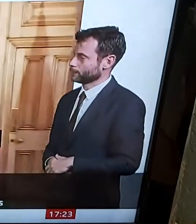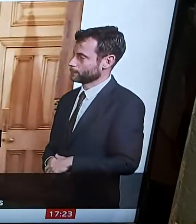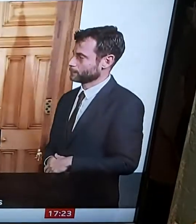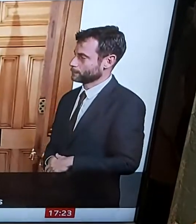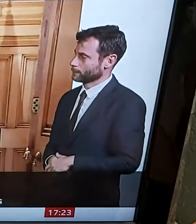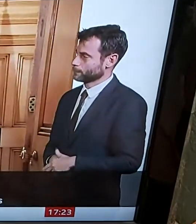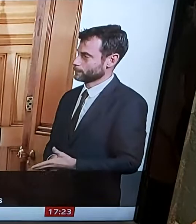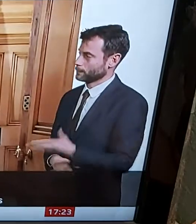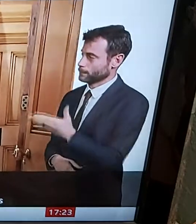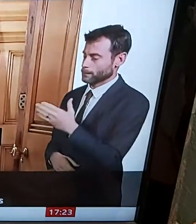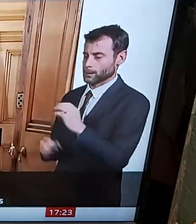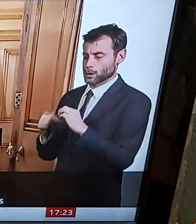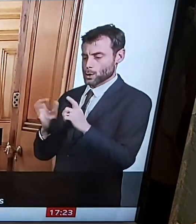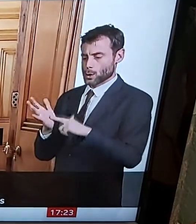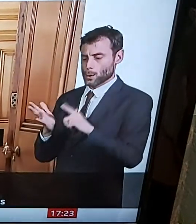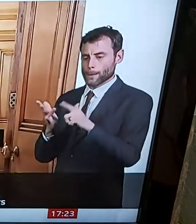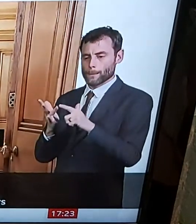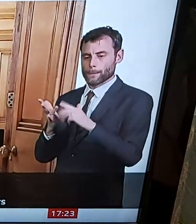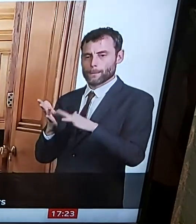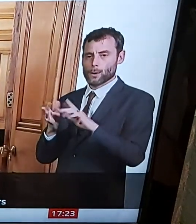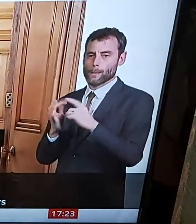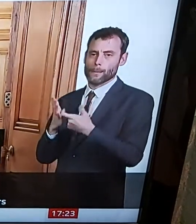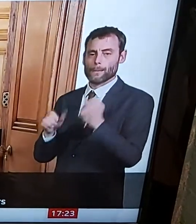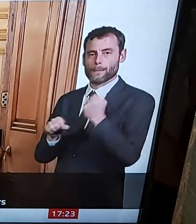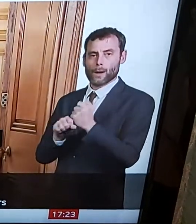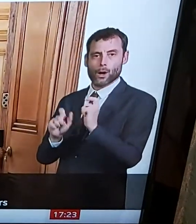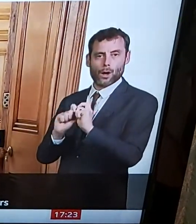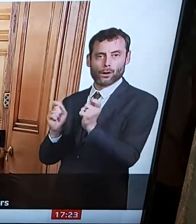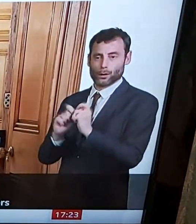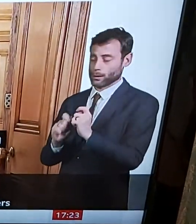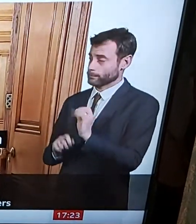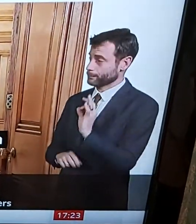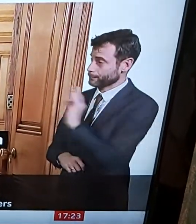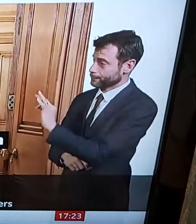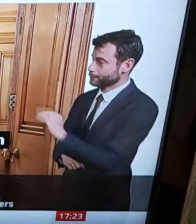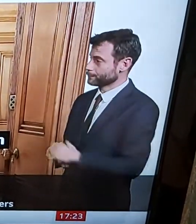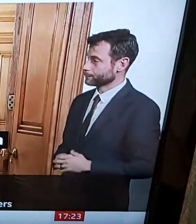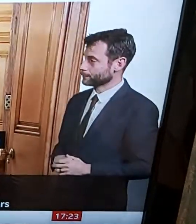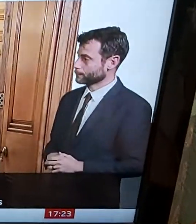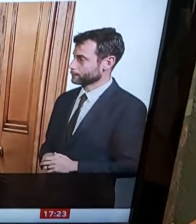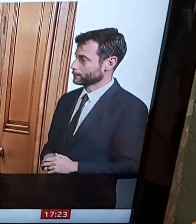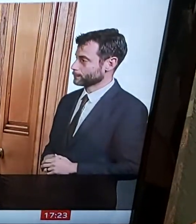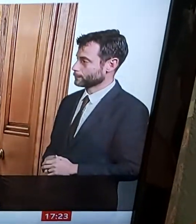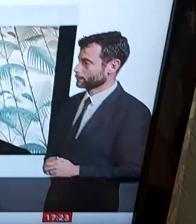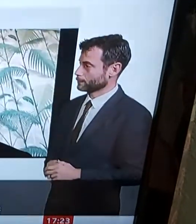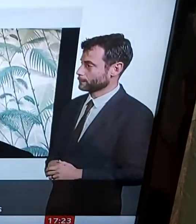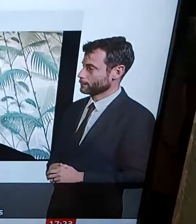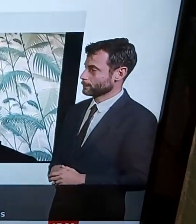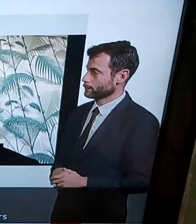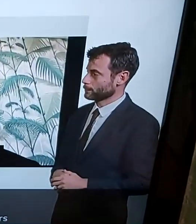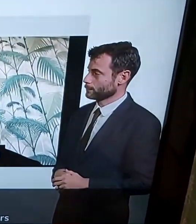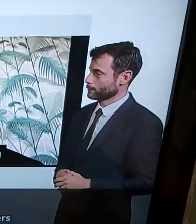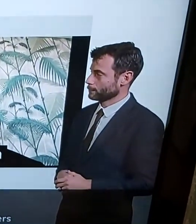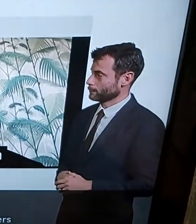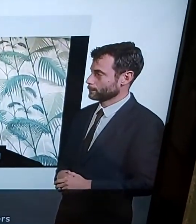Tim Ross from Bloomberg. Thank you. Michael Gove, we were told before the